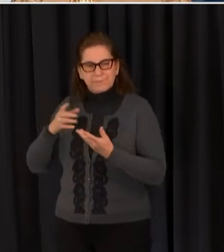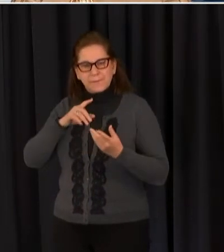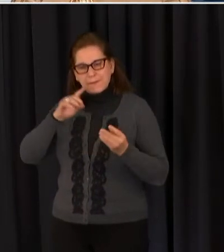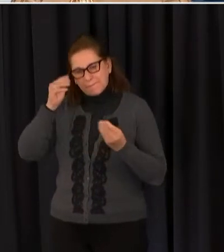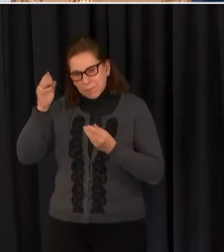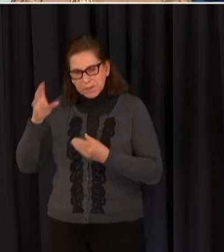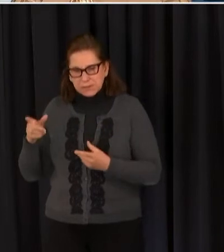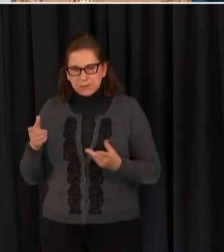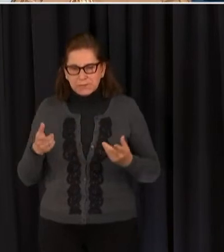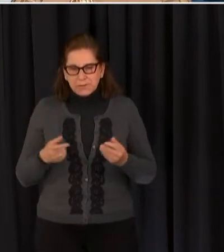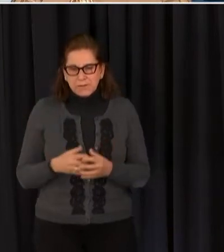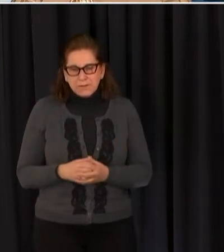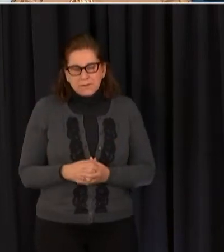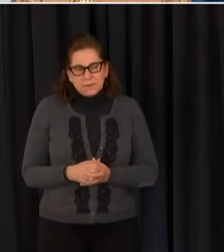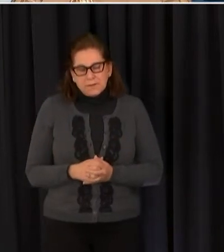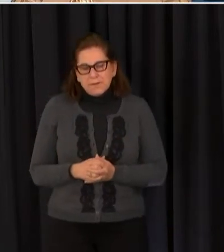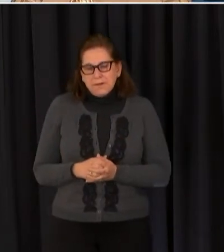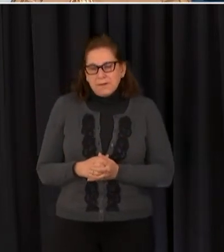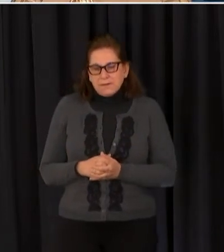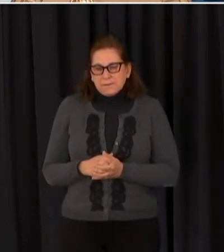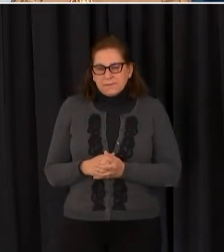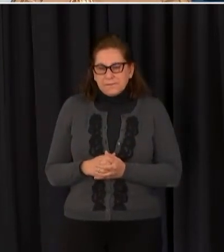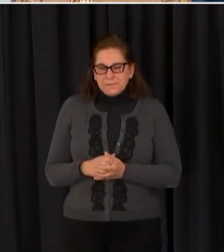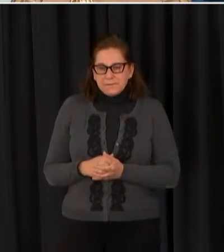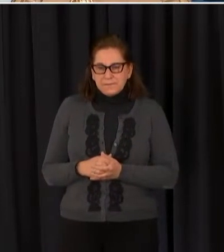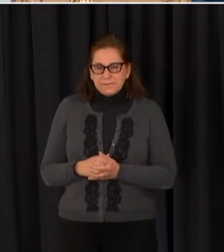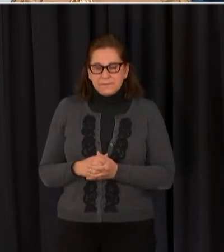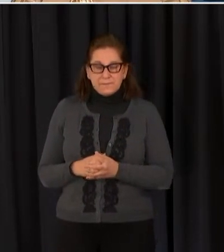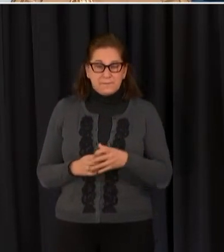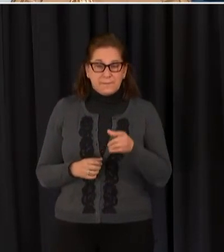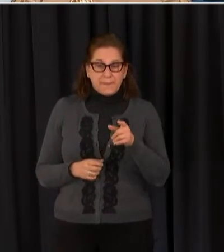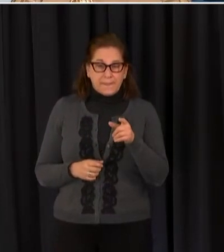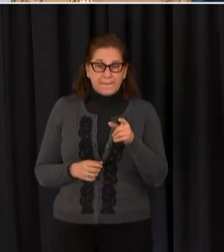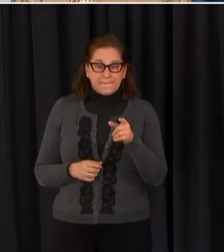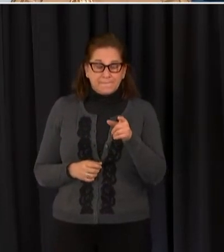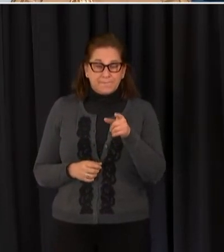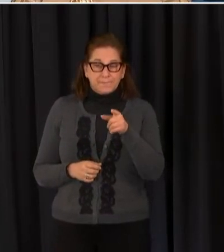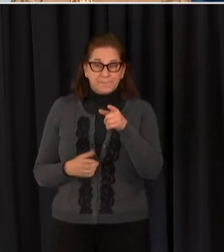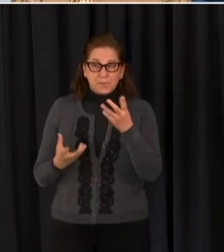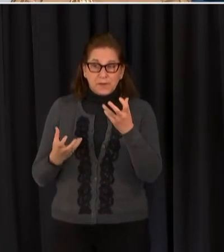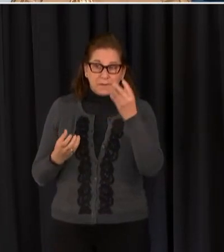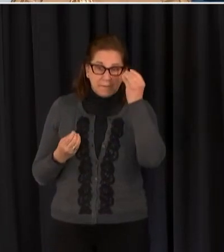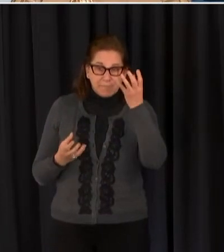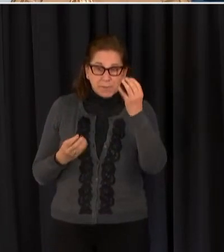I also want to report, and you can also find this information daily on